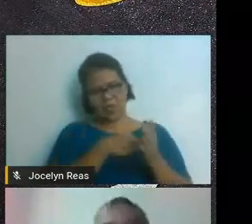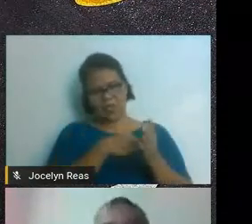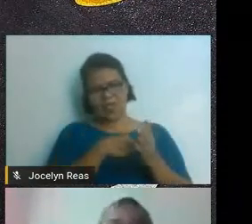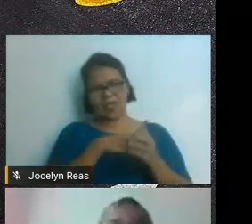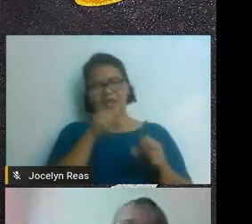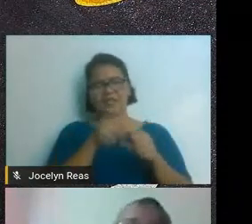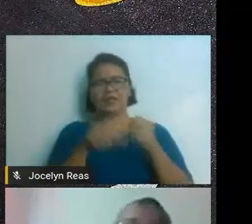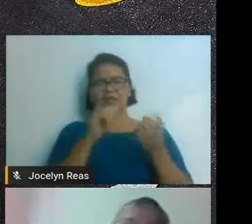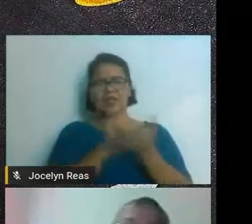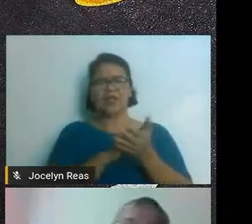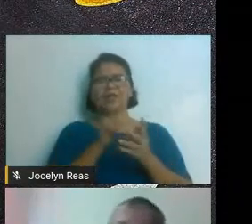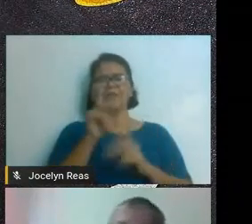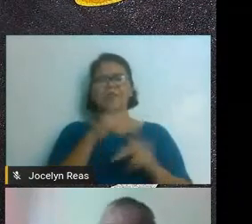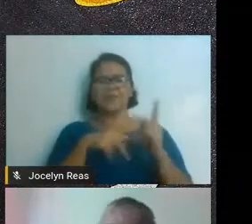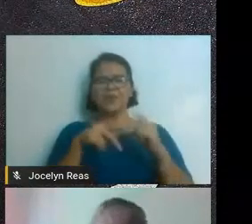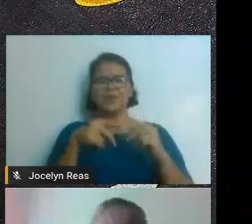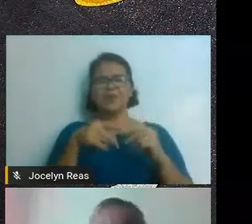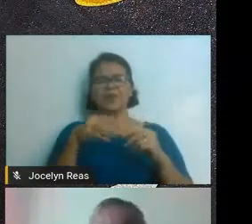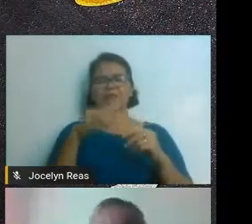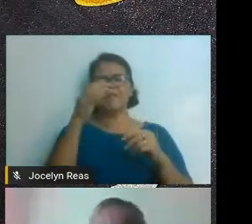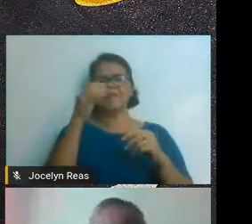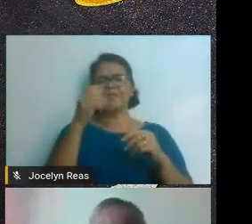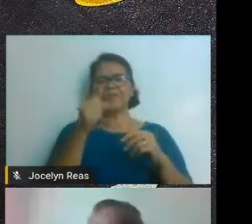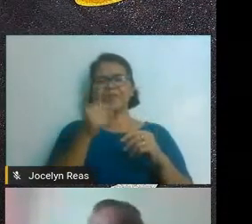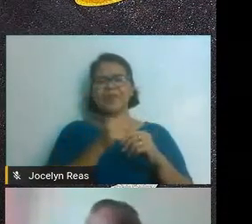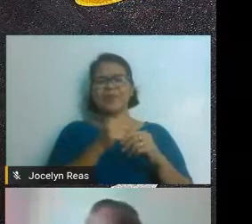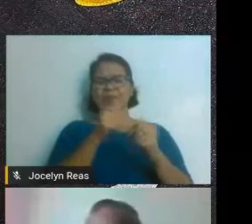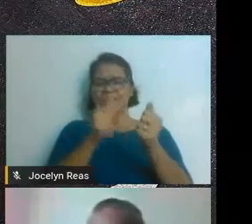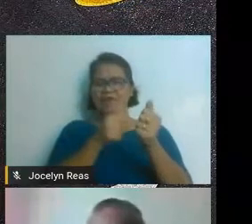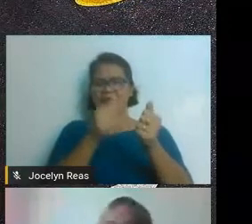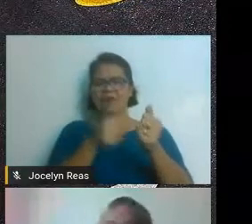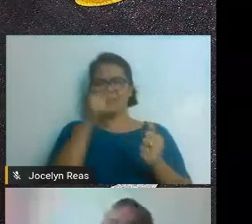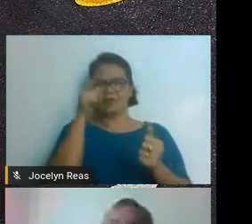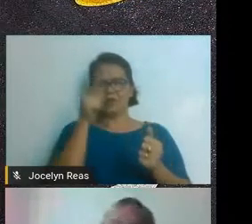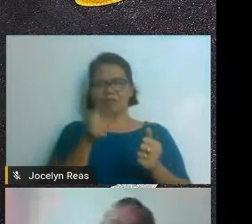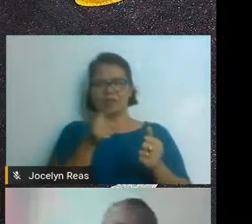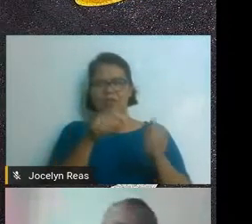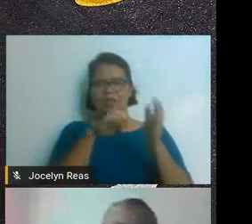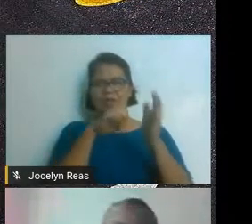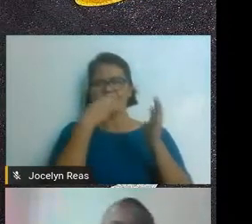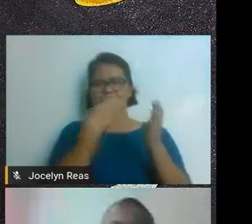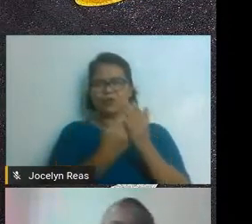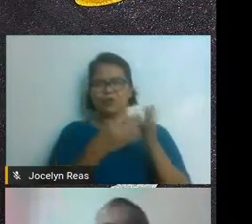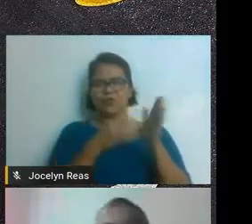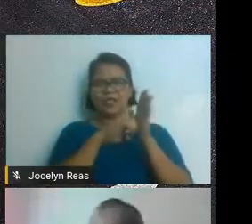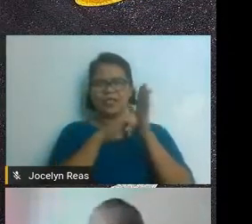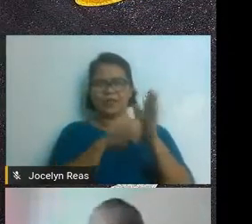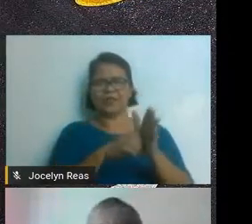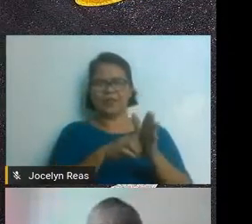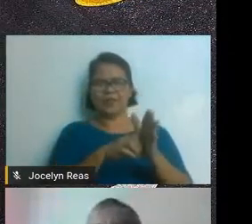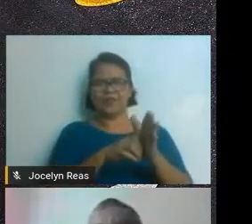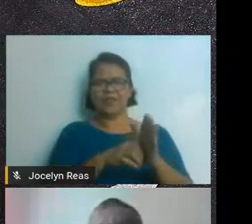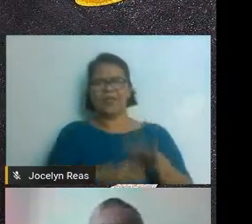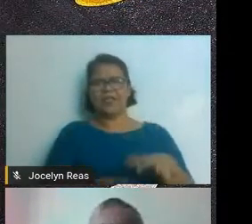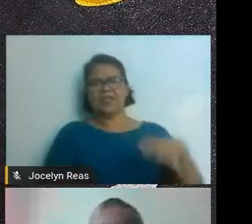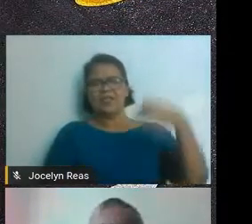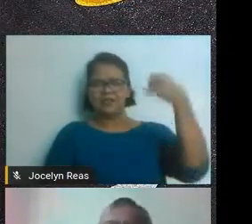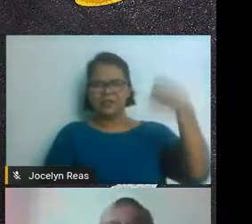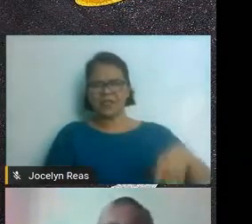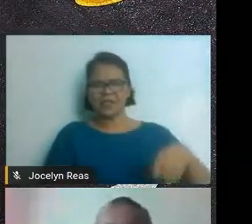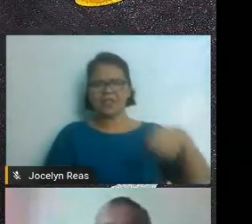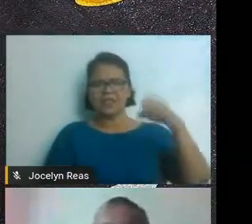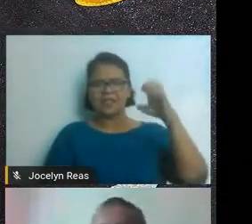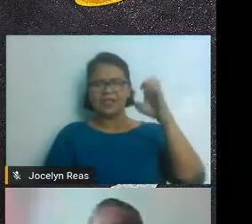leaders, sabi ko nga, I'm not yet this person, but these are the things that guide me whenever I make decisions or I do certain things,